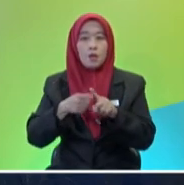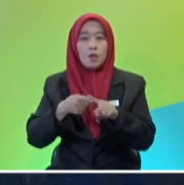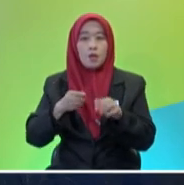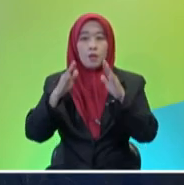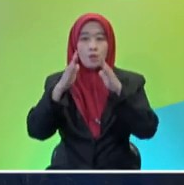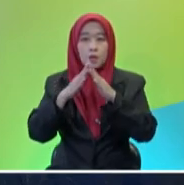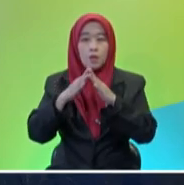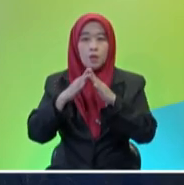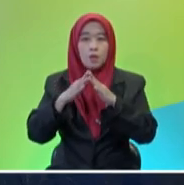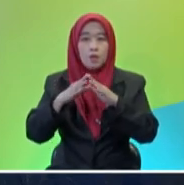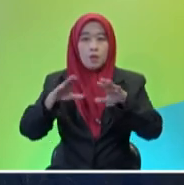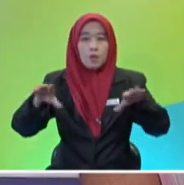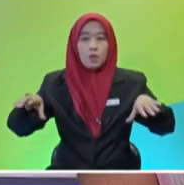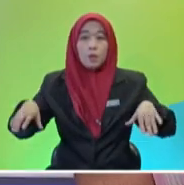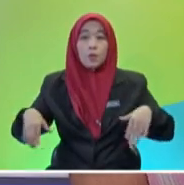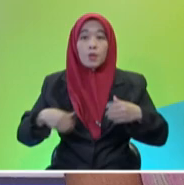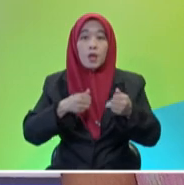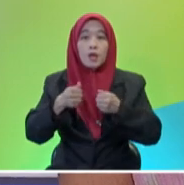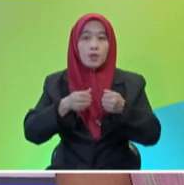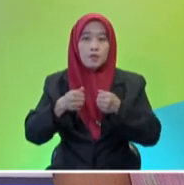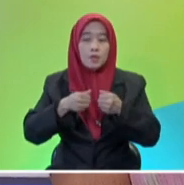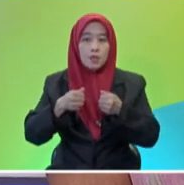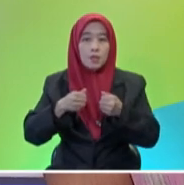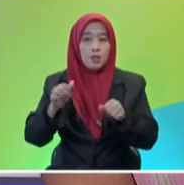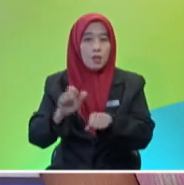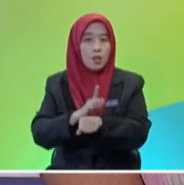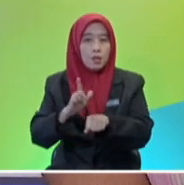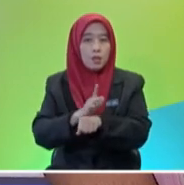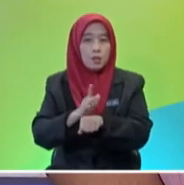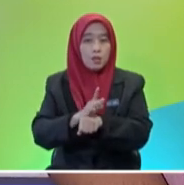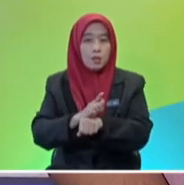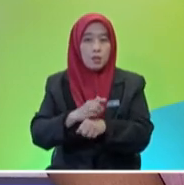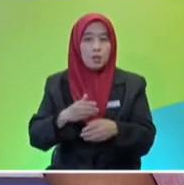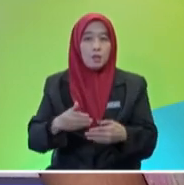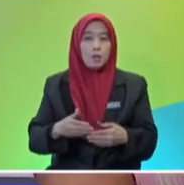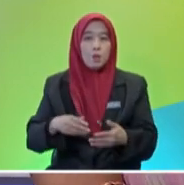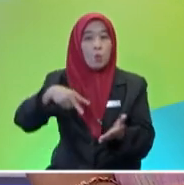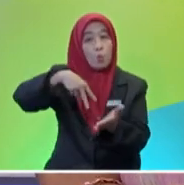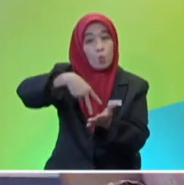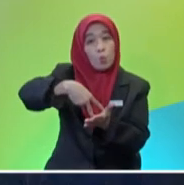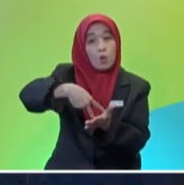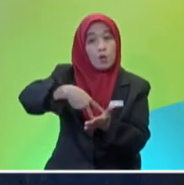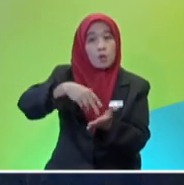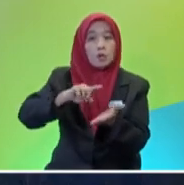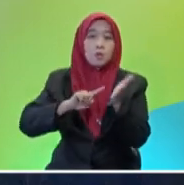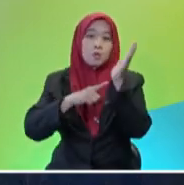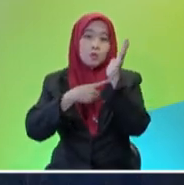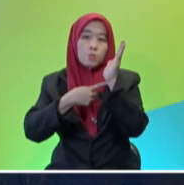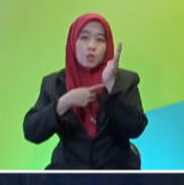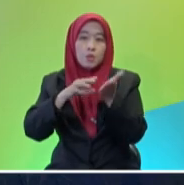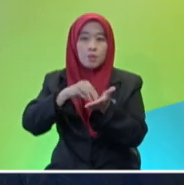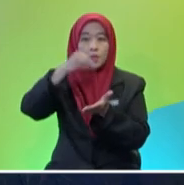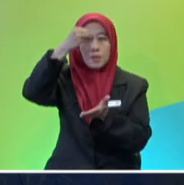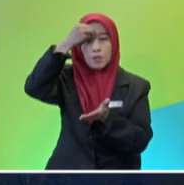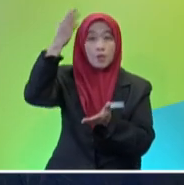of a practice for this. Now, teacher, can we have a bit of a recap for our lesson today? Okay, so let me ask you,